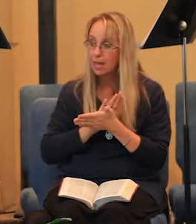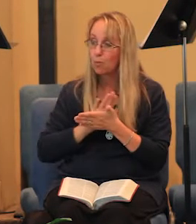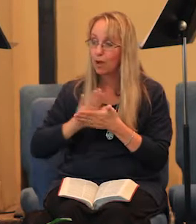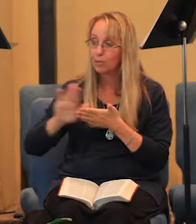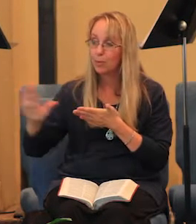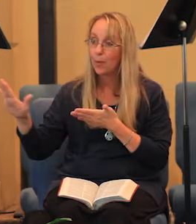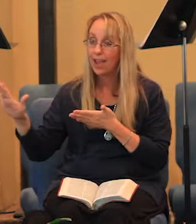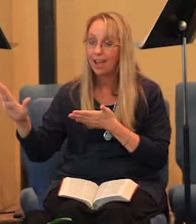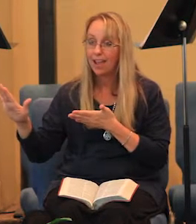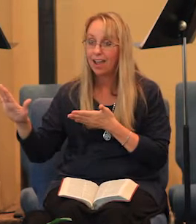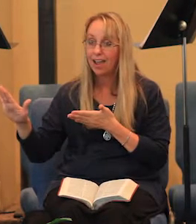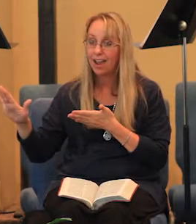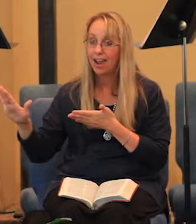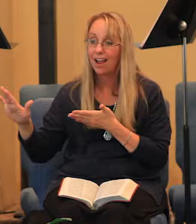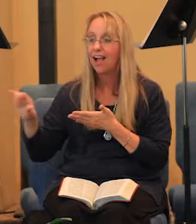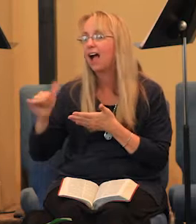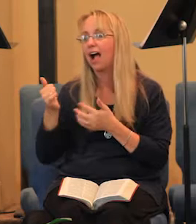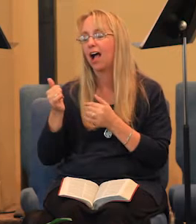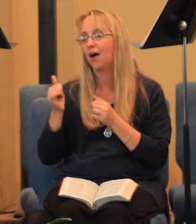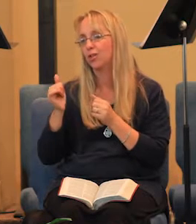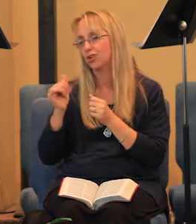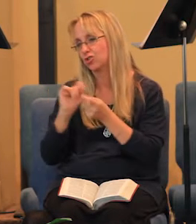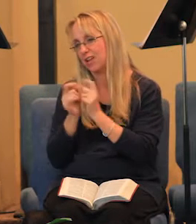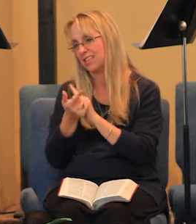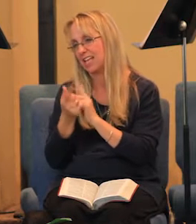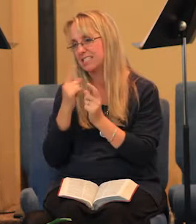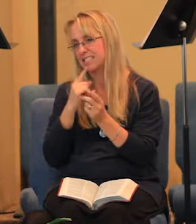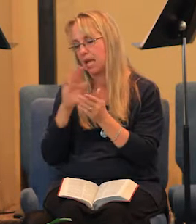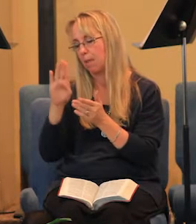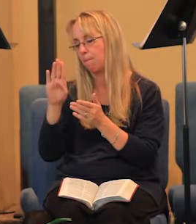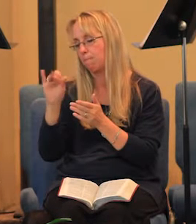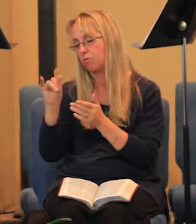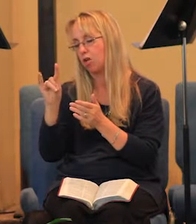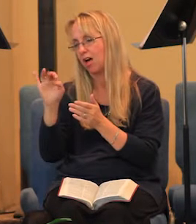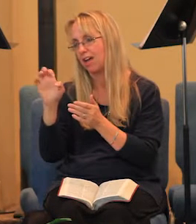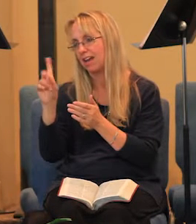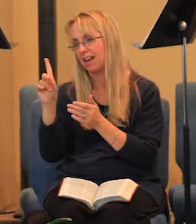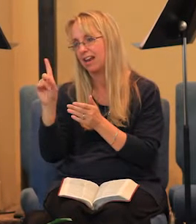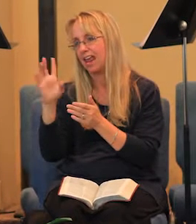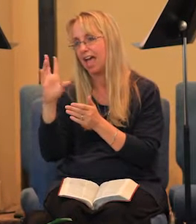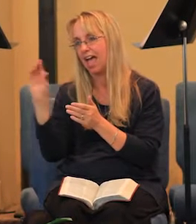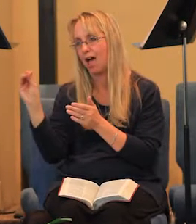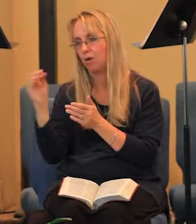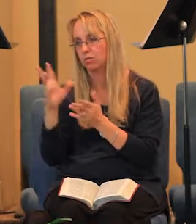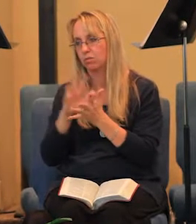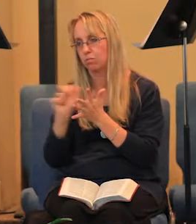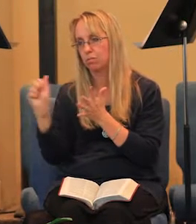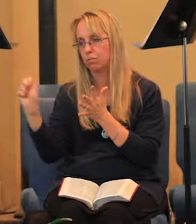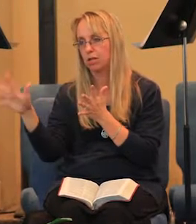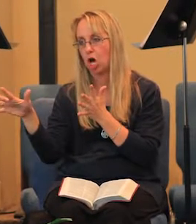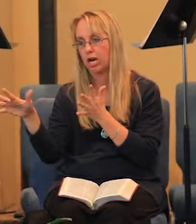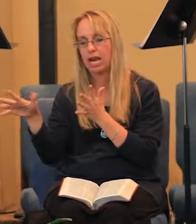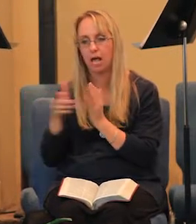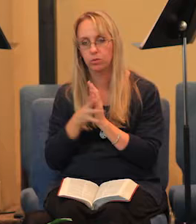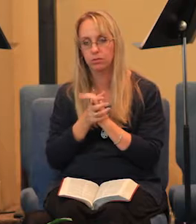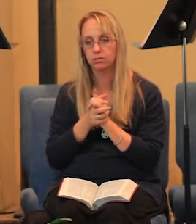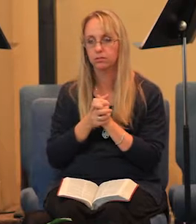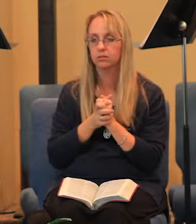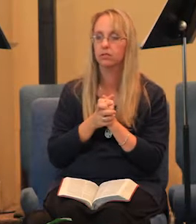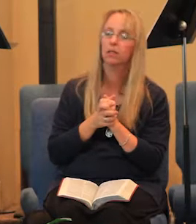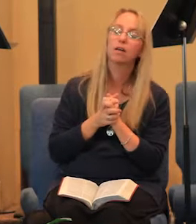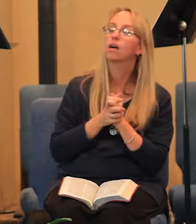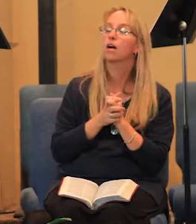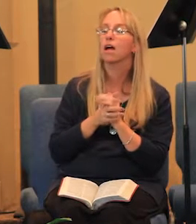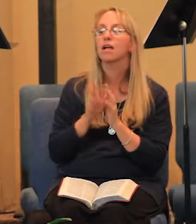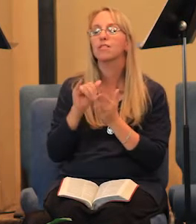this translation. Other translations say blotted out. I personally like blotted out. That's just a personal thing.